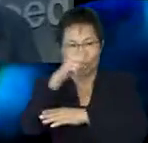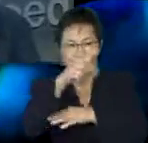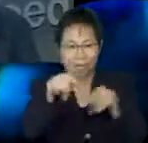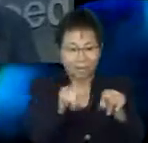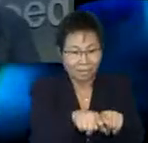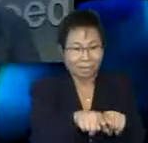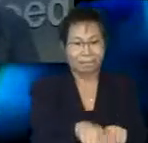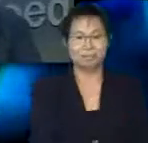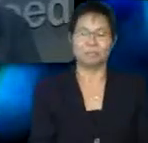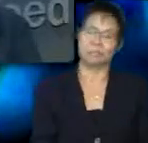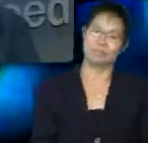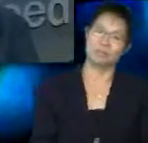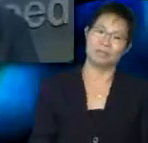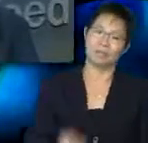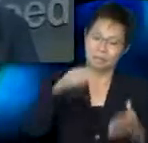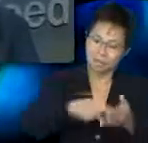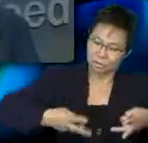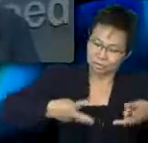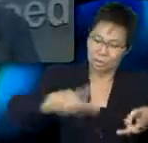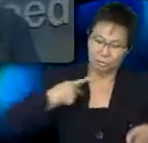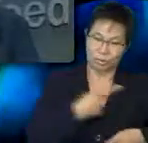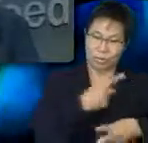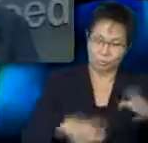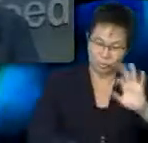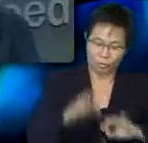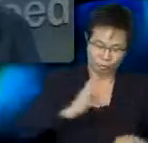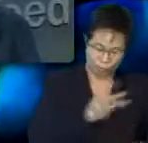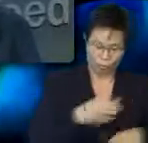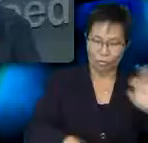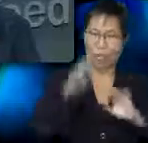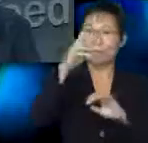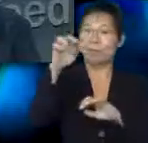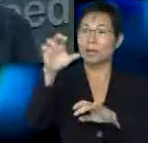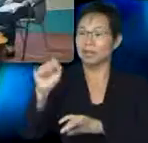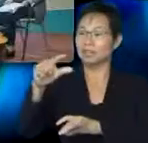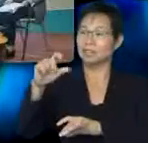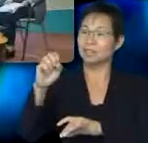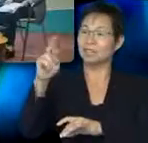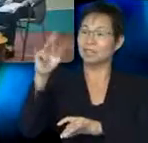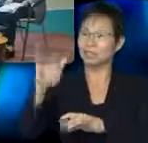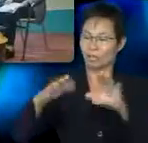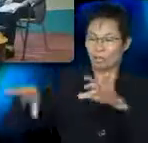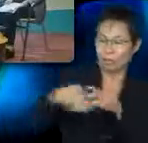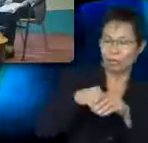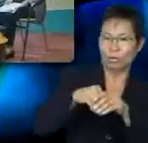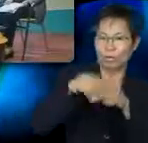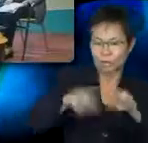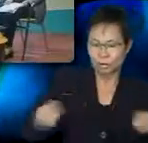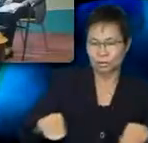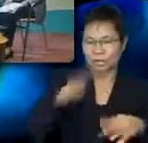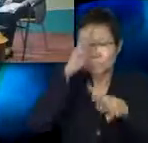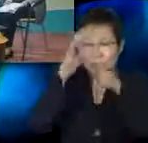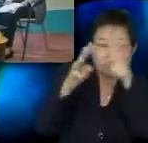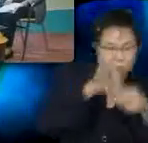like. In this way, we find that Mrs. Gowri involves her learners' creative